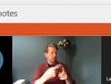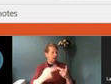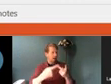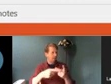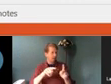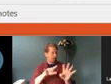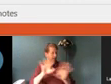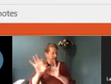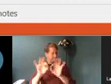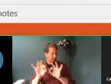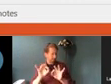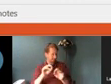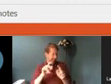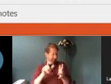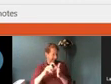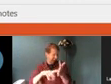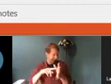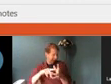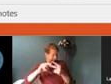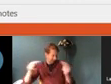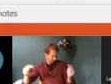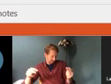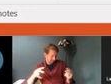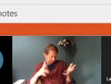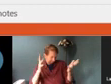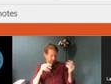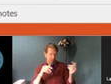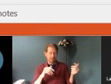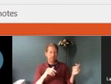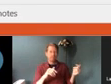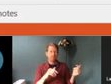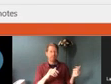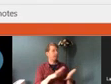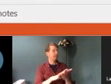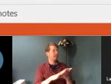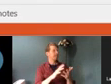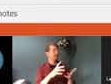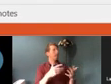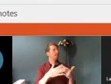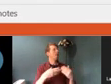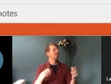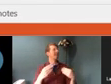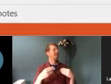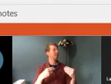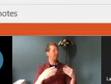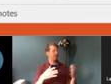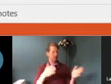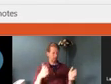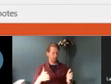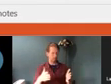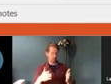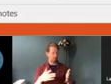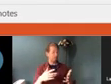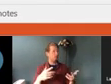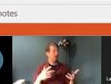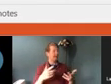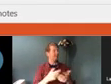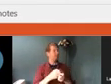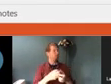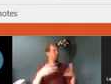involving mitochondrial DNA, not just genomic. So there are a lot of versatility. Also, in great numbers, there